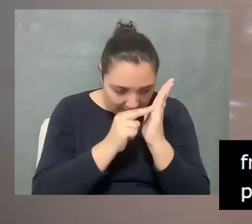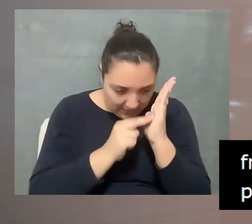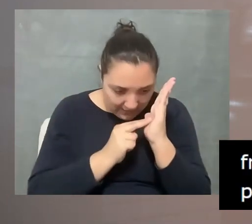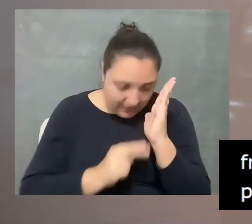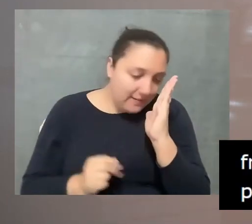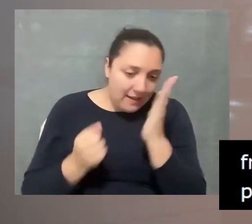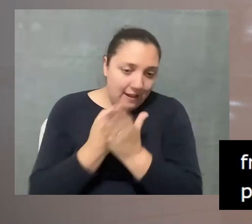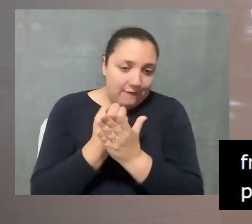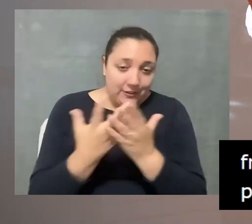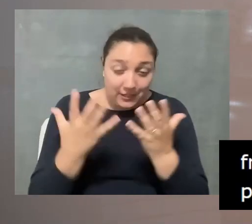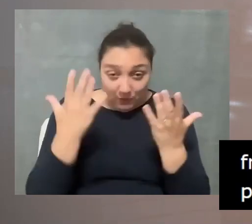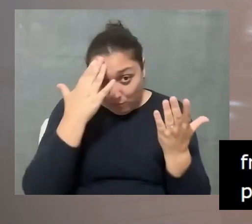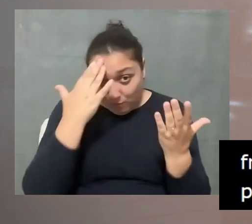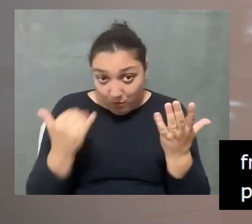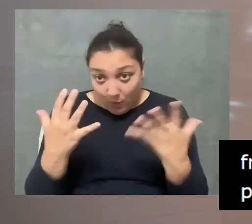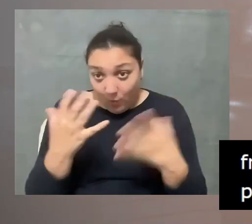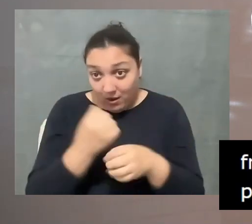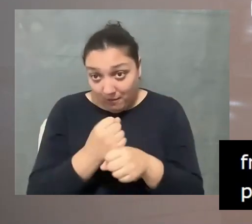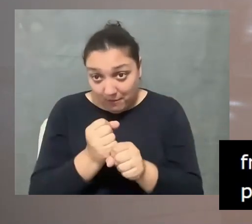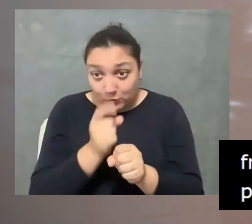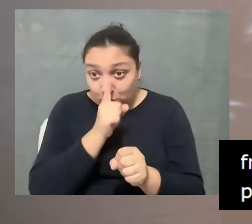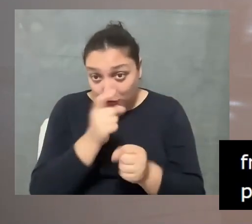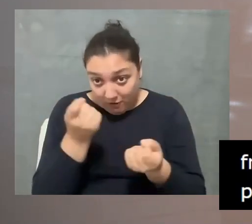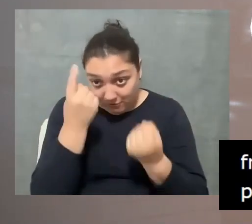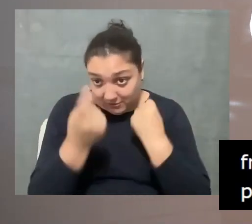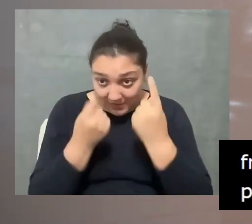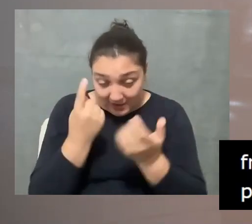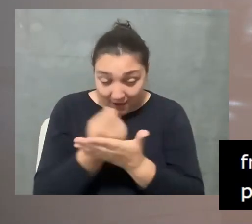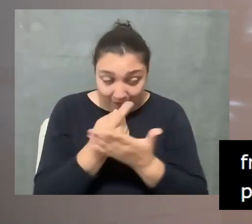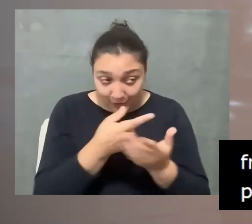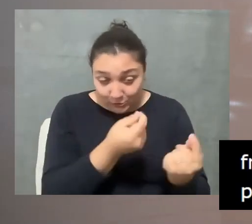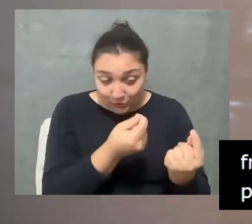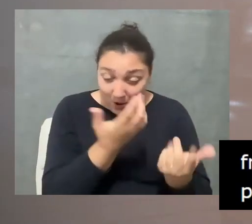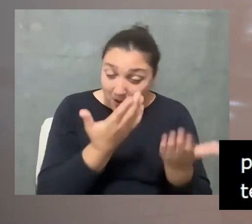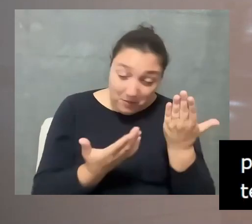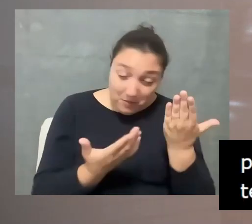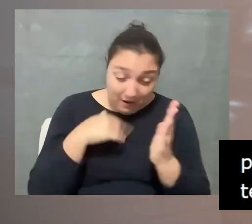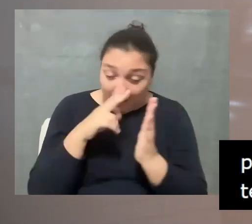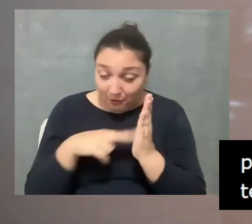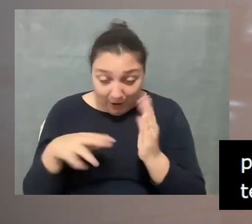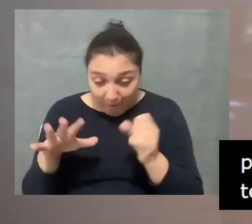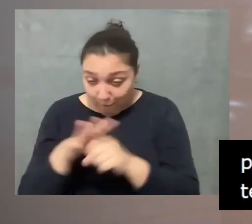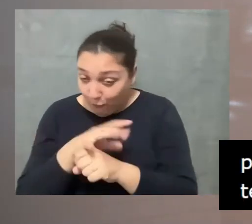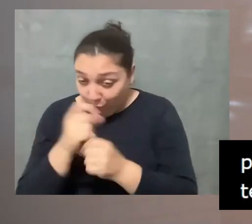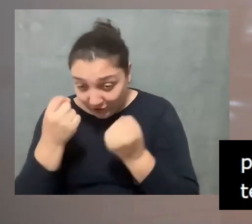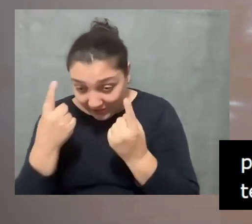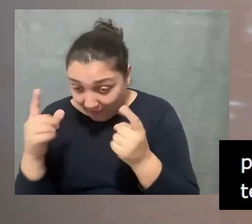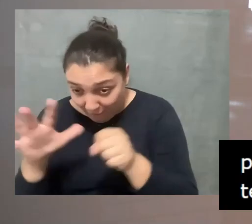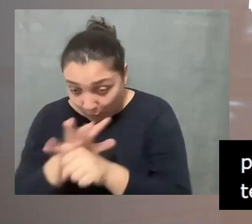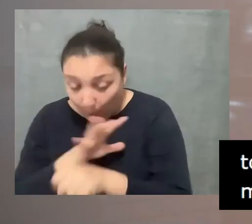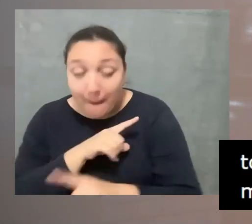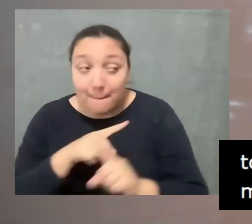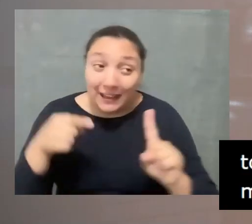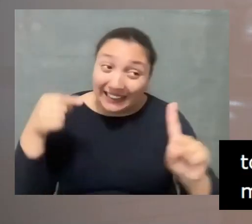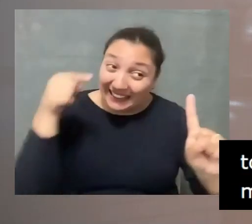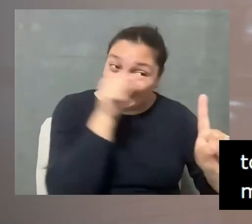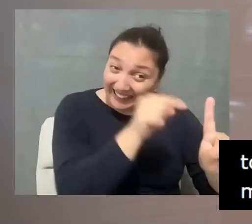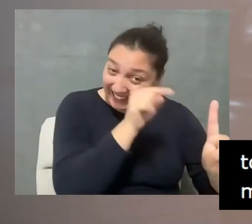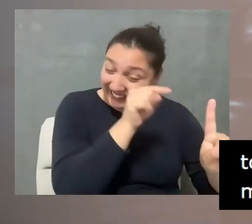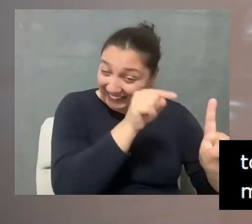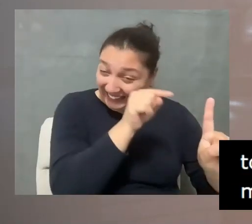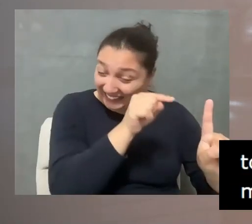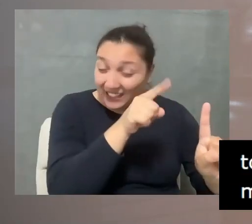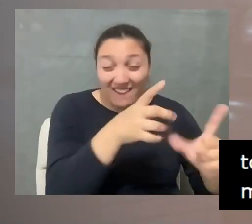have to understand what her job is. Maybe I didn't say it well enough for you to get it, but he has a lot of